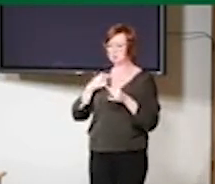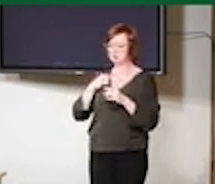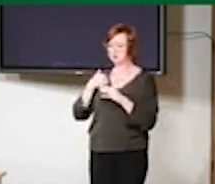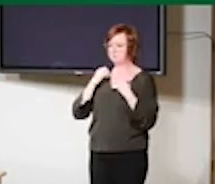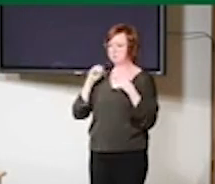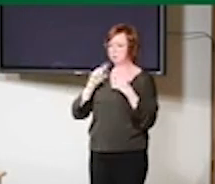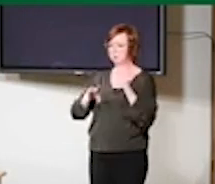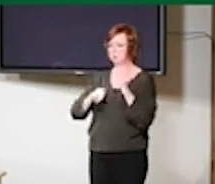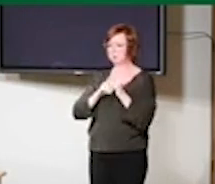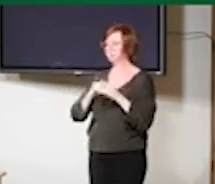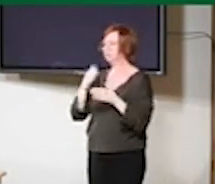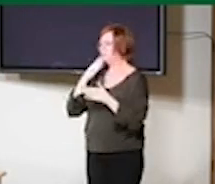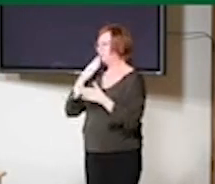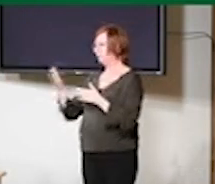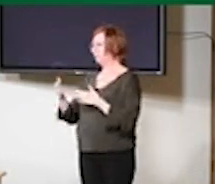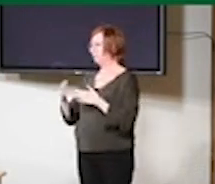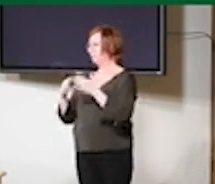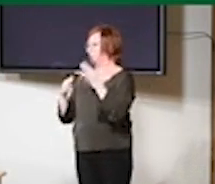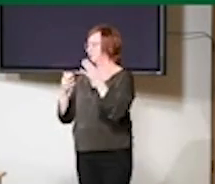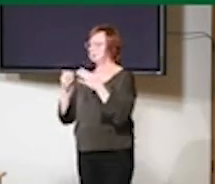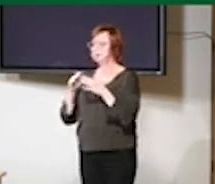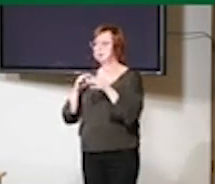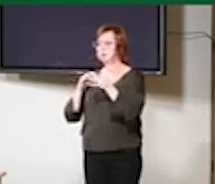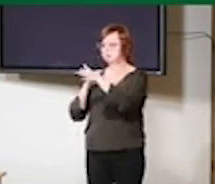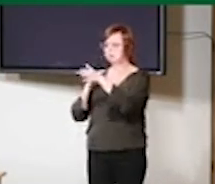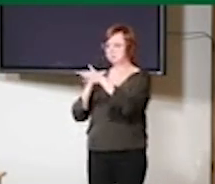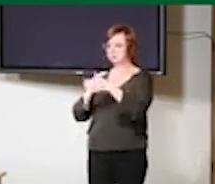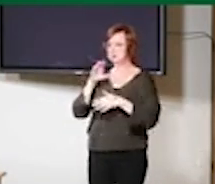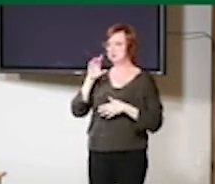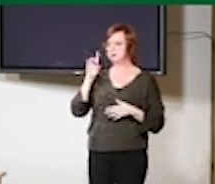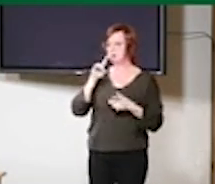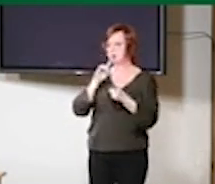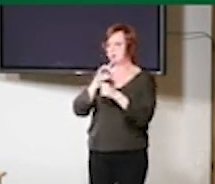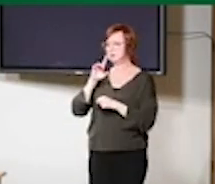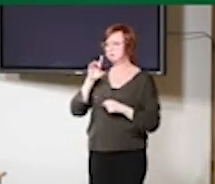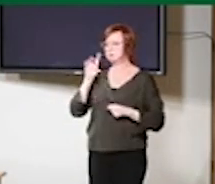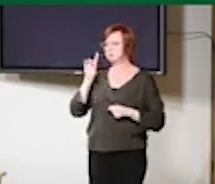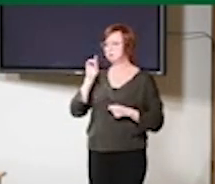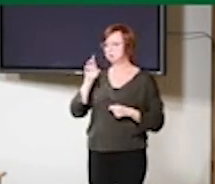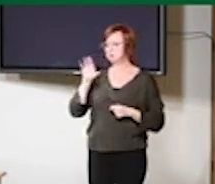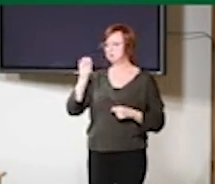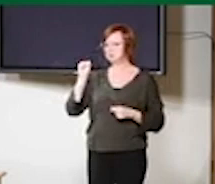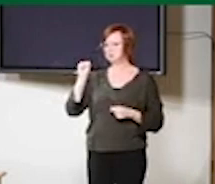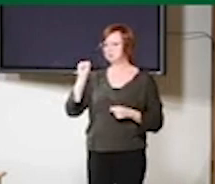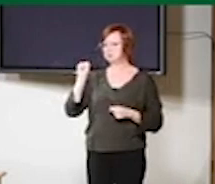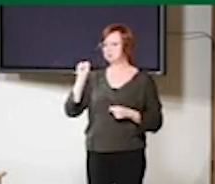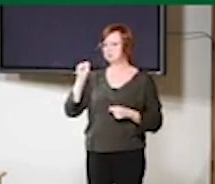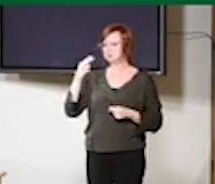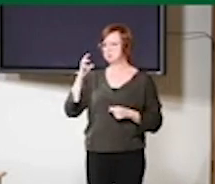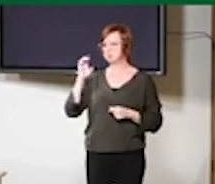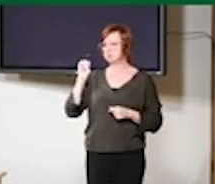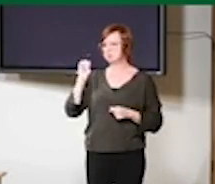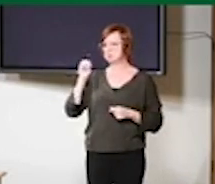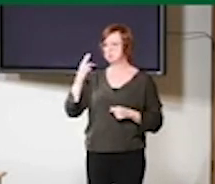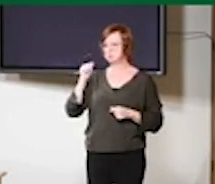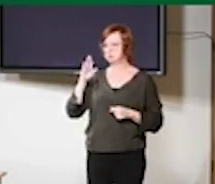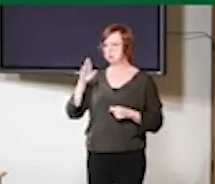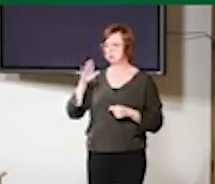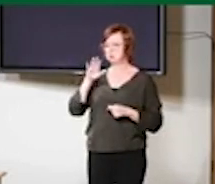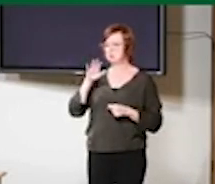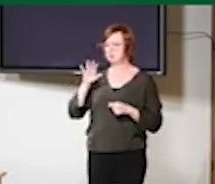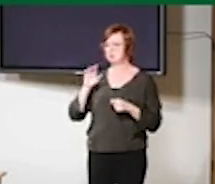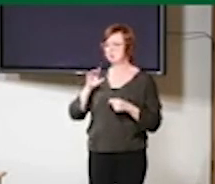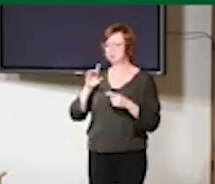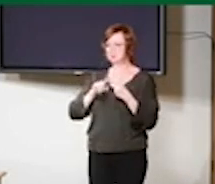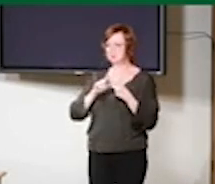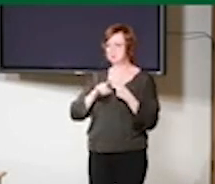We'll take our next question from the floor. Steph? Yeah, Dr. Shahab, I want to use, one of the two deaths was travel-related. It doesn't say